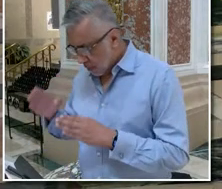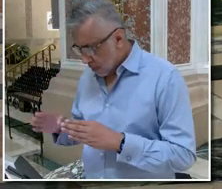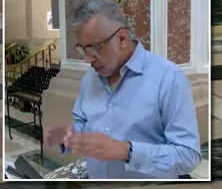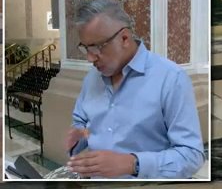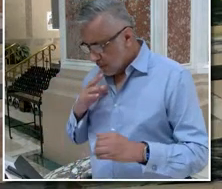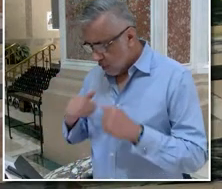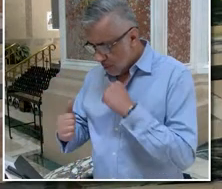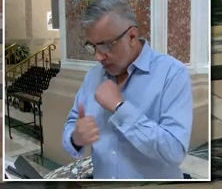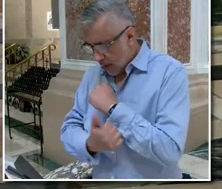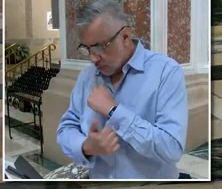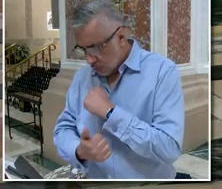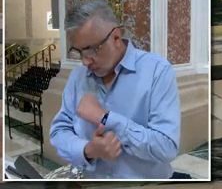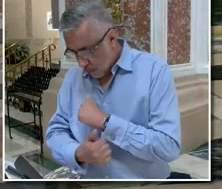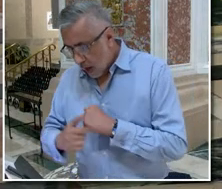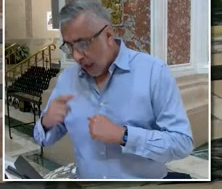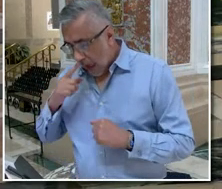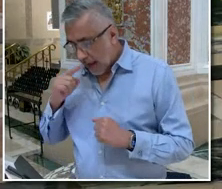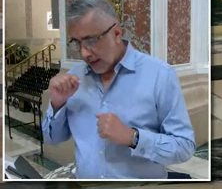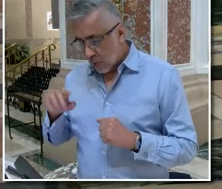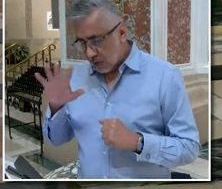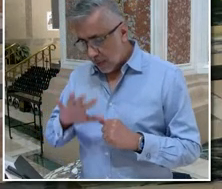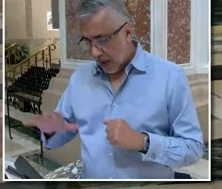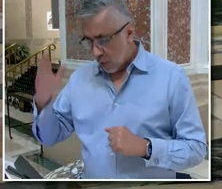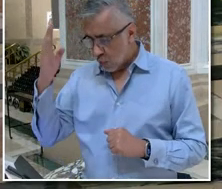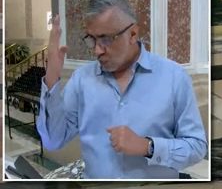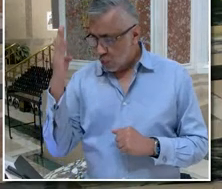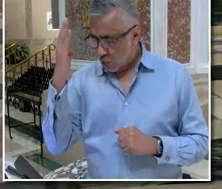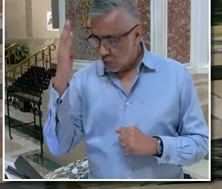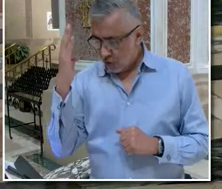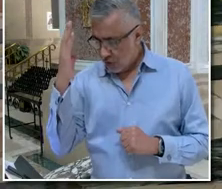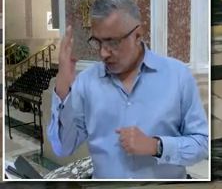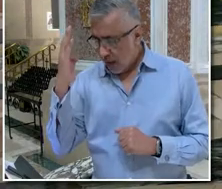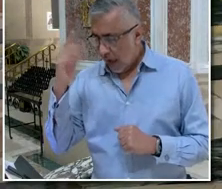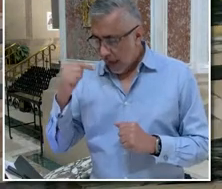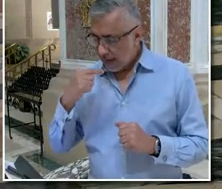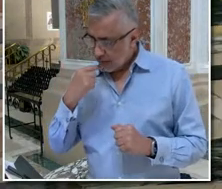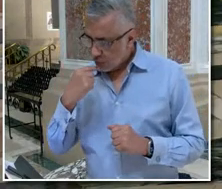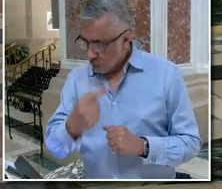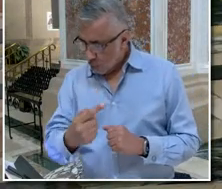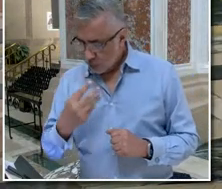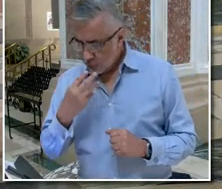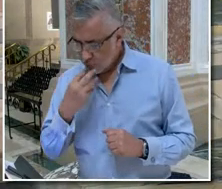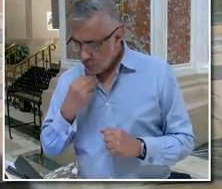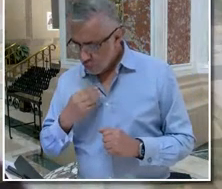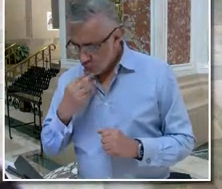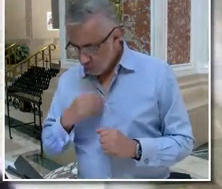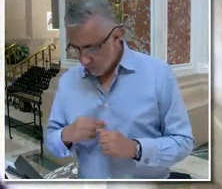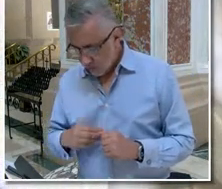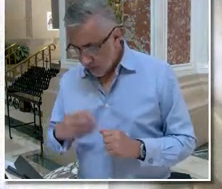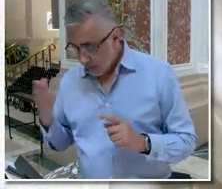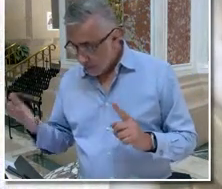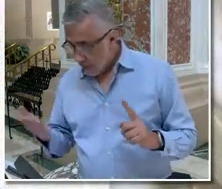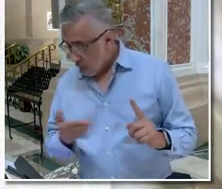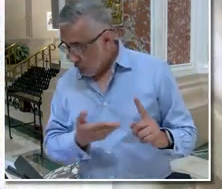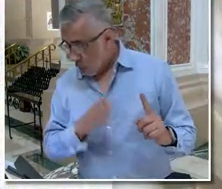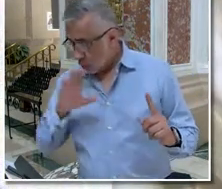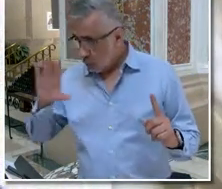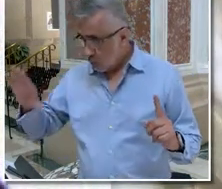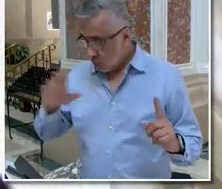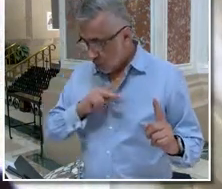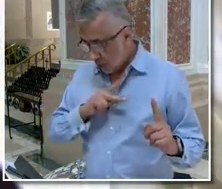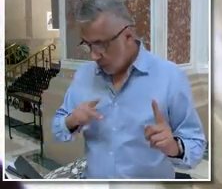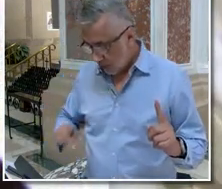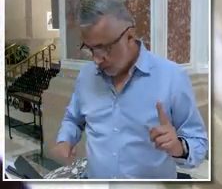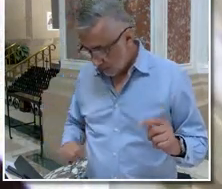Passover, and it was about noon. And he said to the Jews, "Behold your